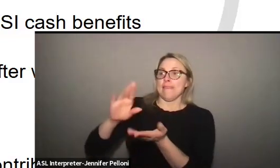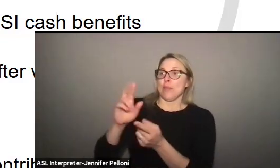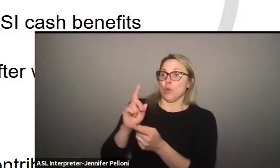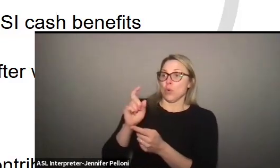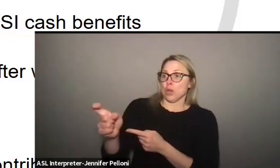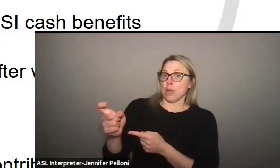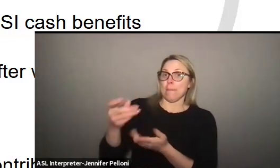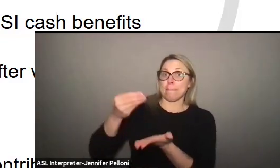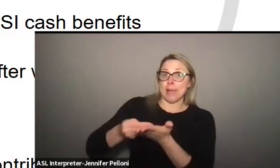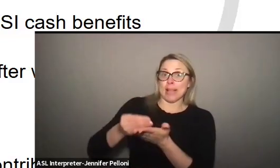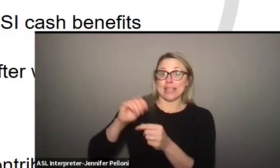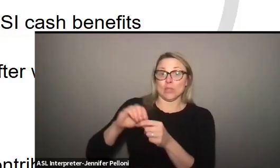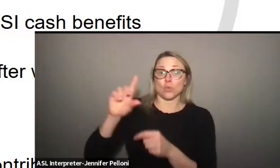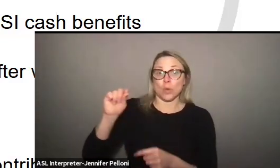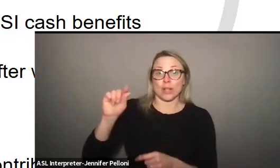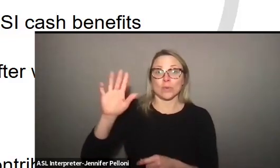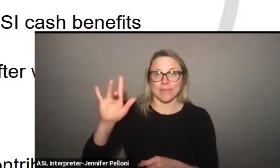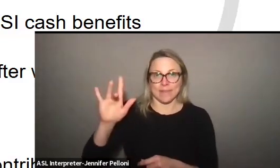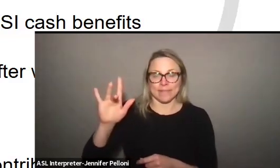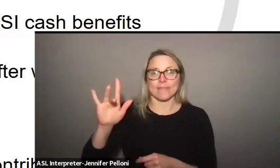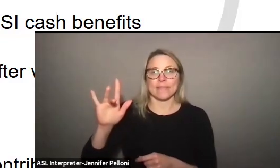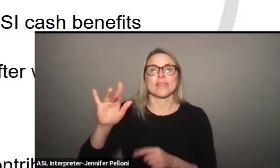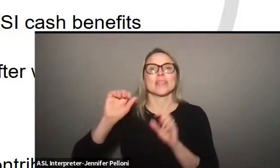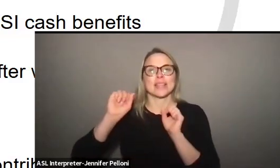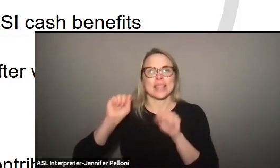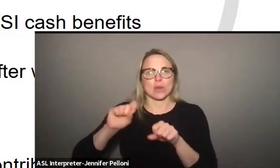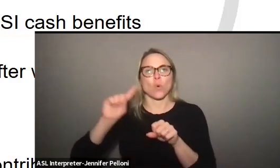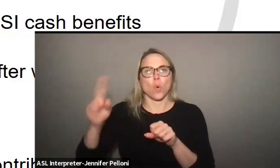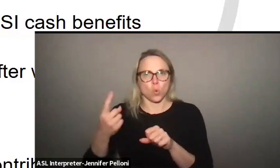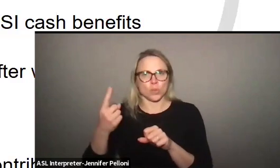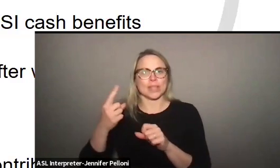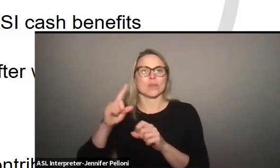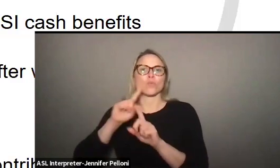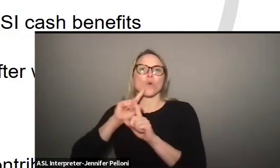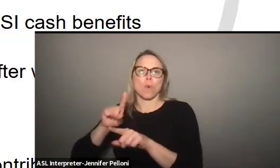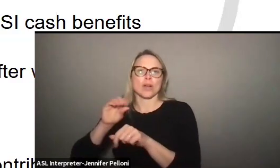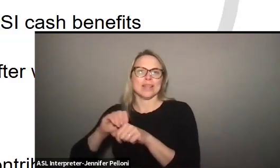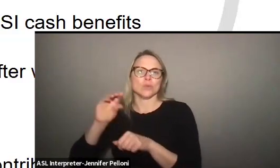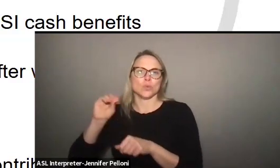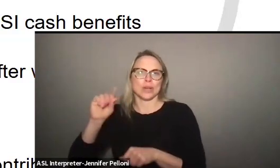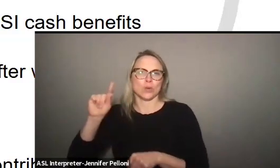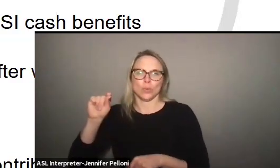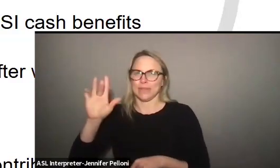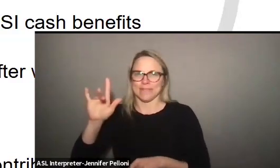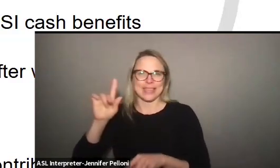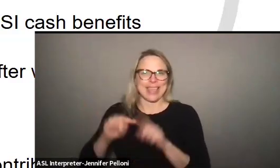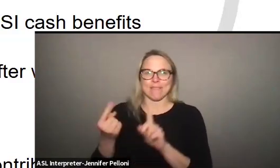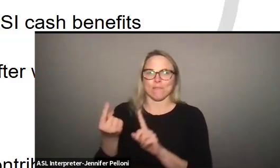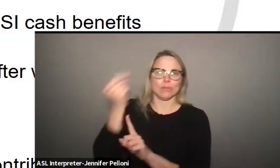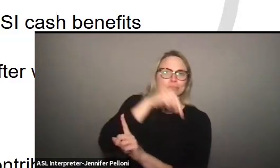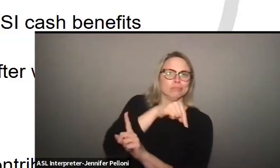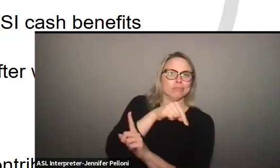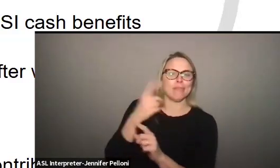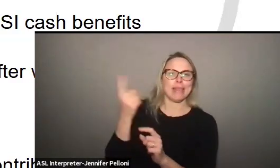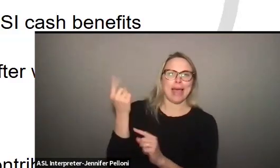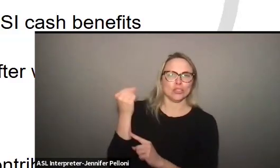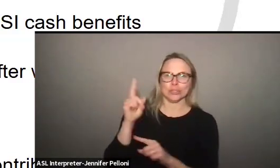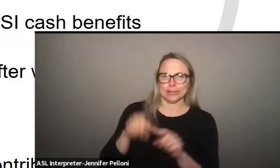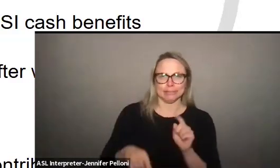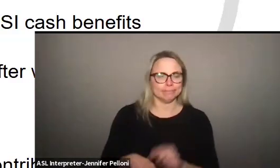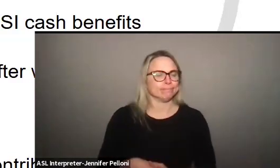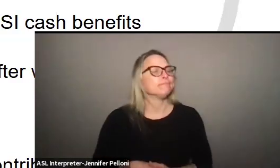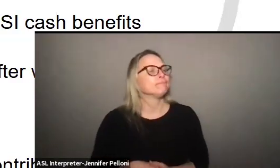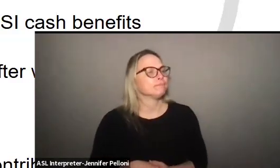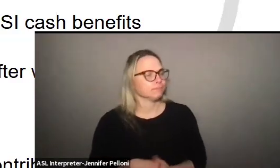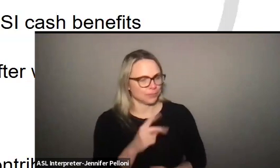in 2025, you could only take them off in 2025. Okay, thanks.